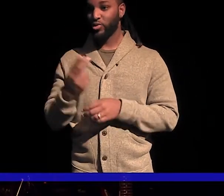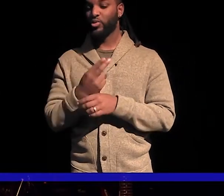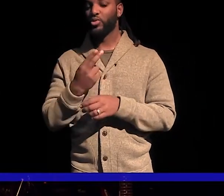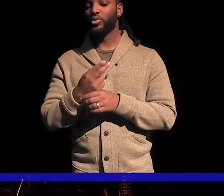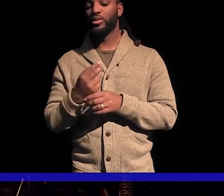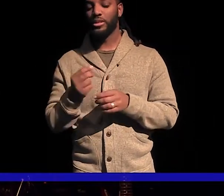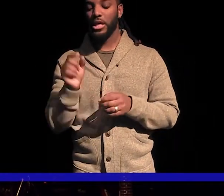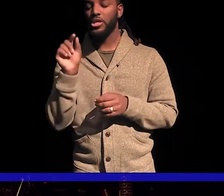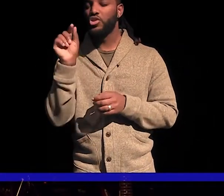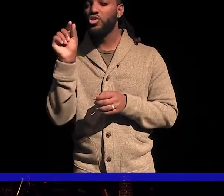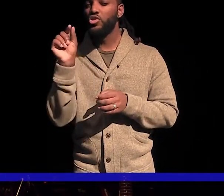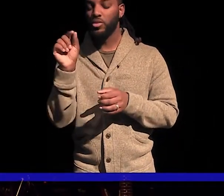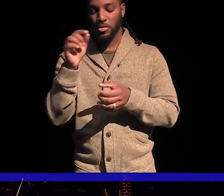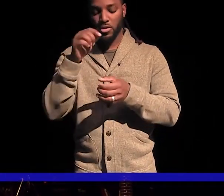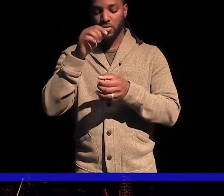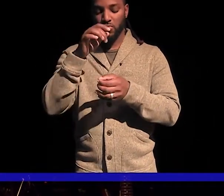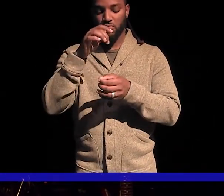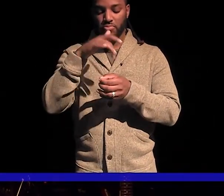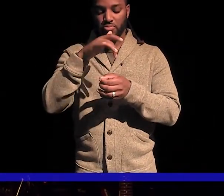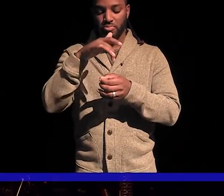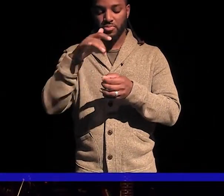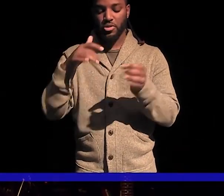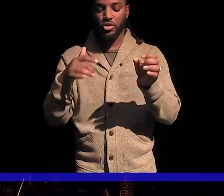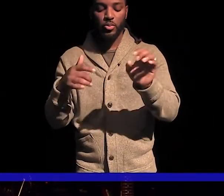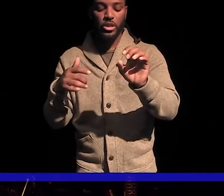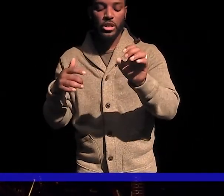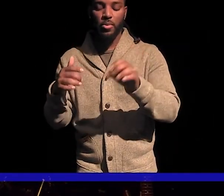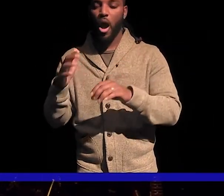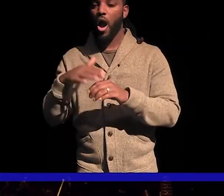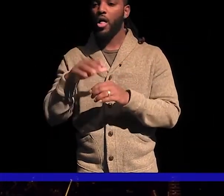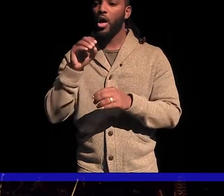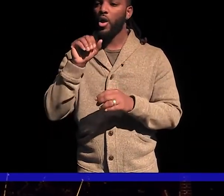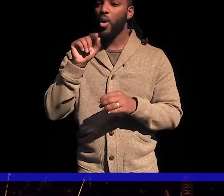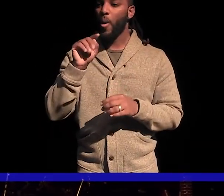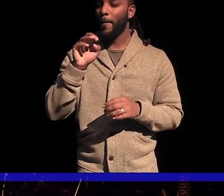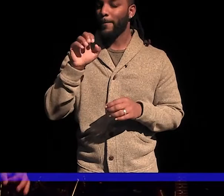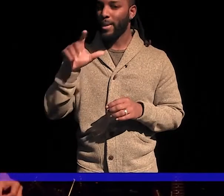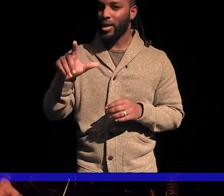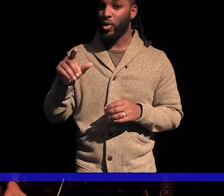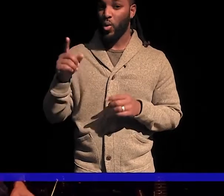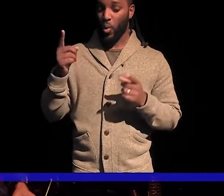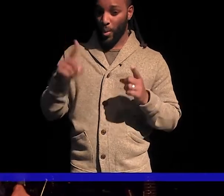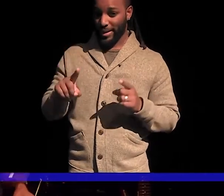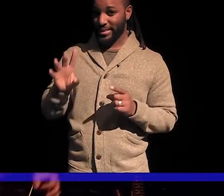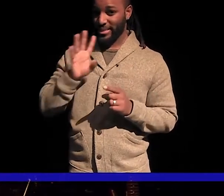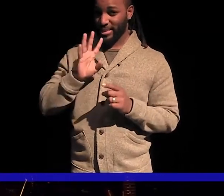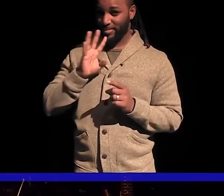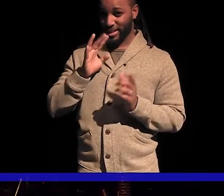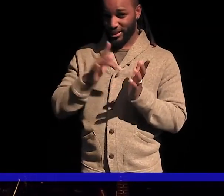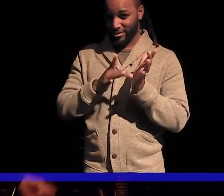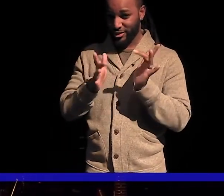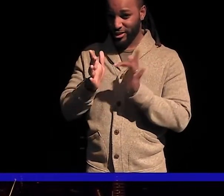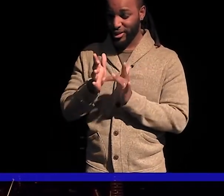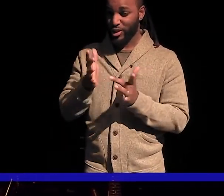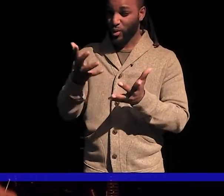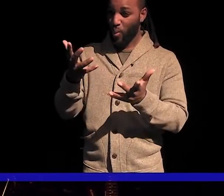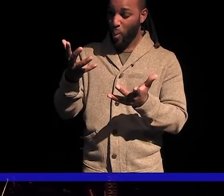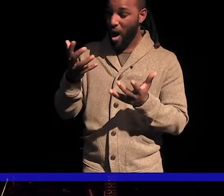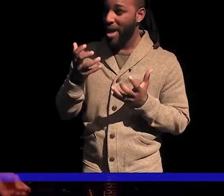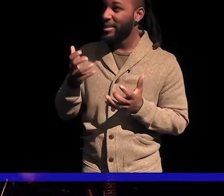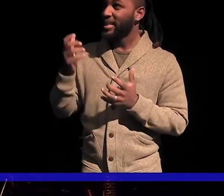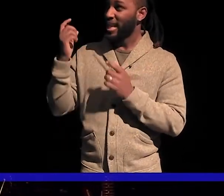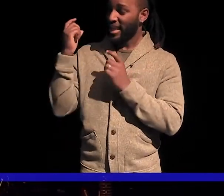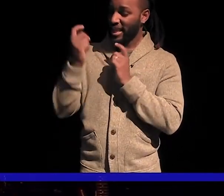to sprinkle a little bit on your oatmeal. When it speaks of Jesus wanting and giving gifts,